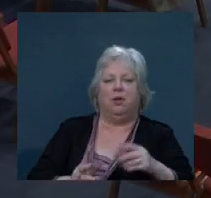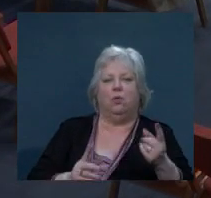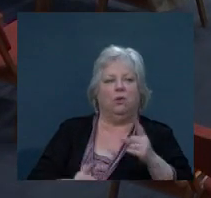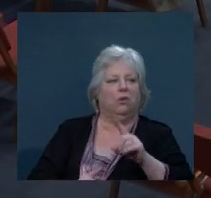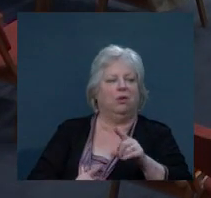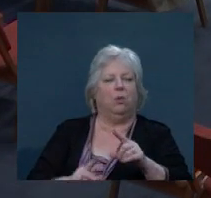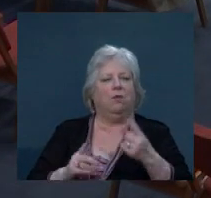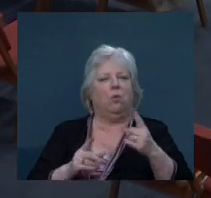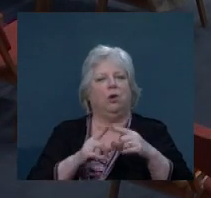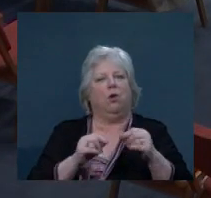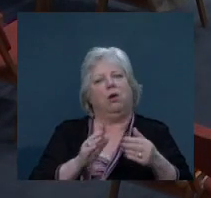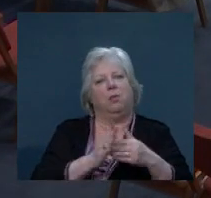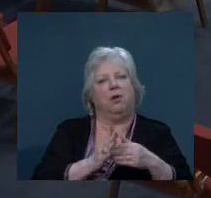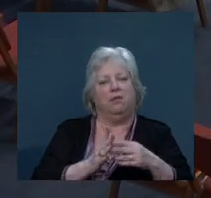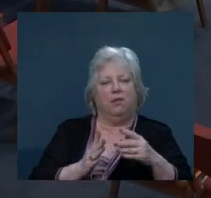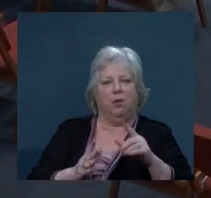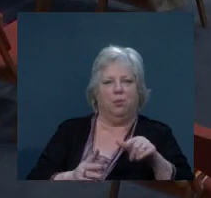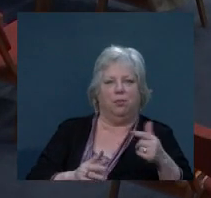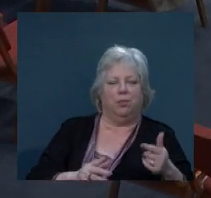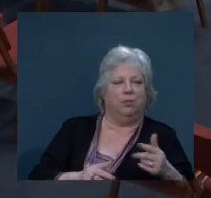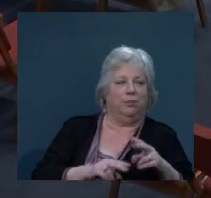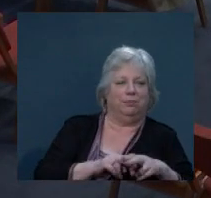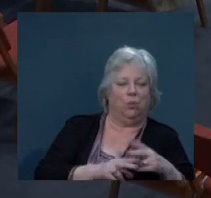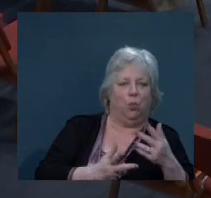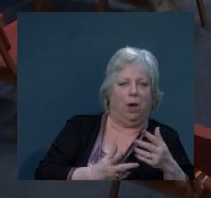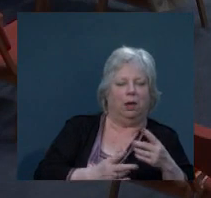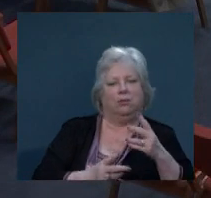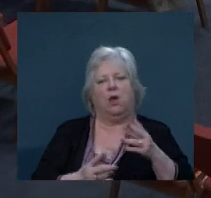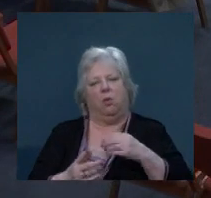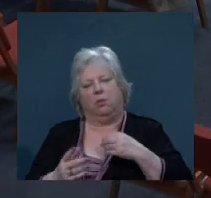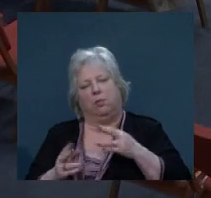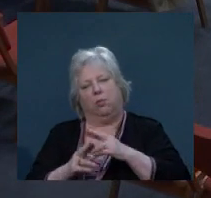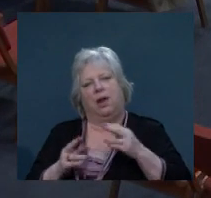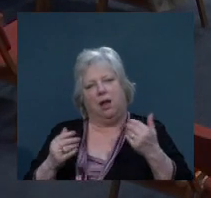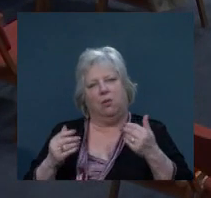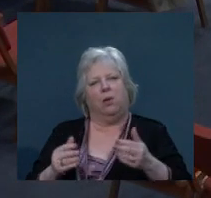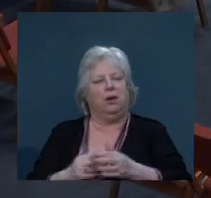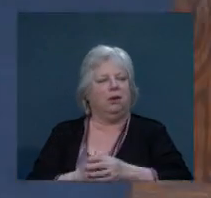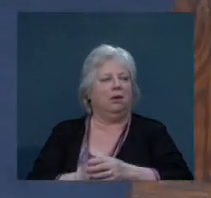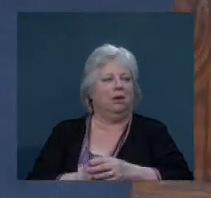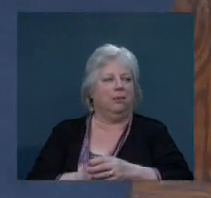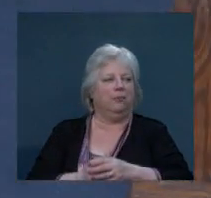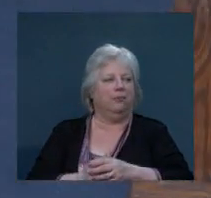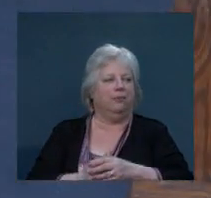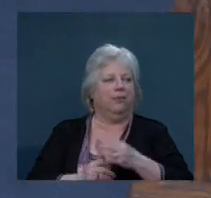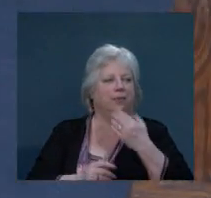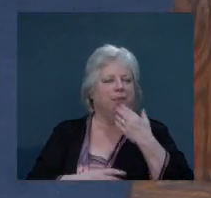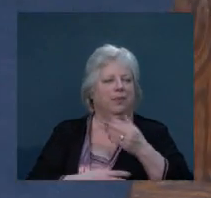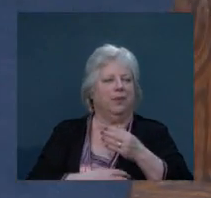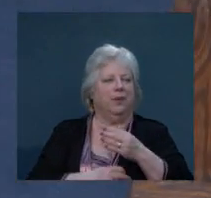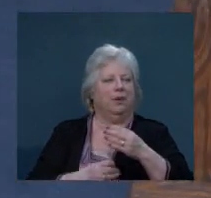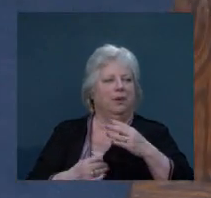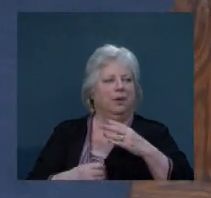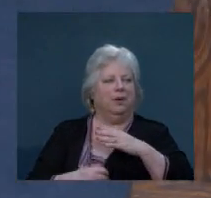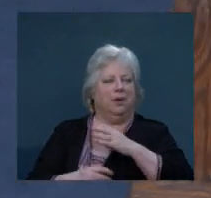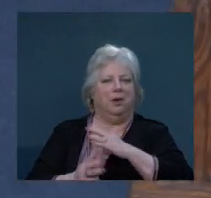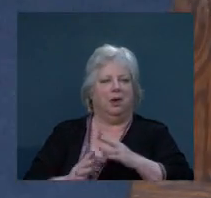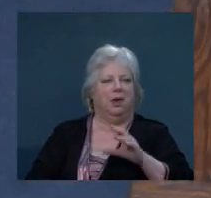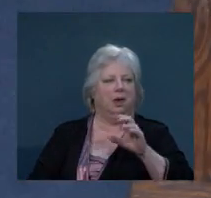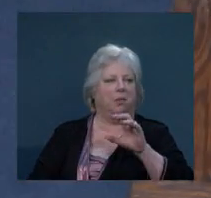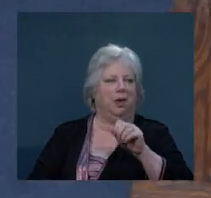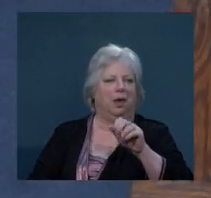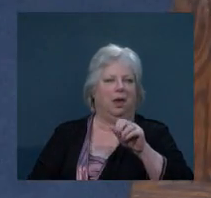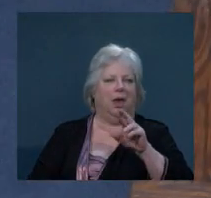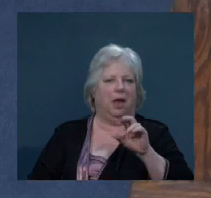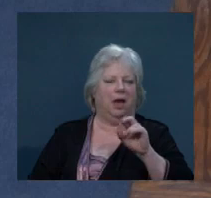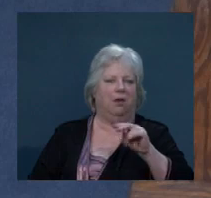card in opposition if you want to wait and address that, or both? I'm ready. I'll go ahead and Okay. go over this. Thank you, commissioners. My name is Aaron